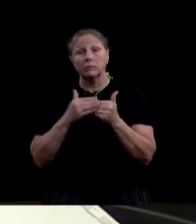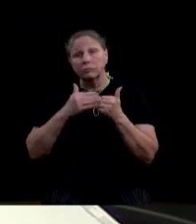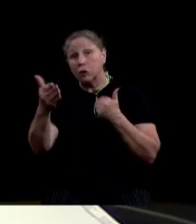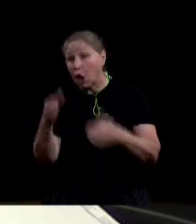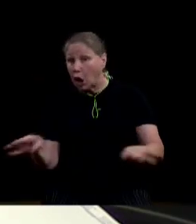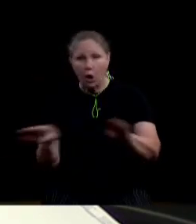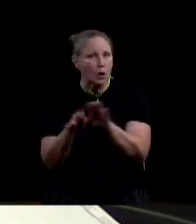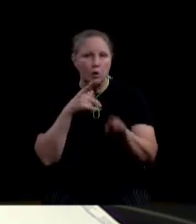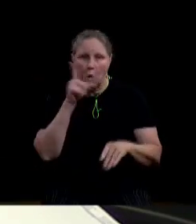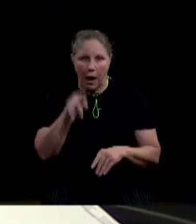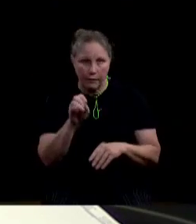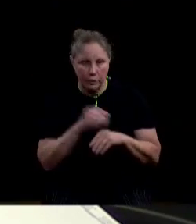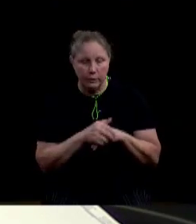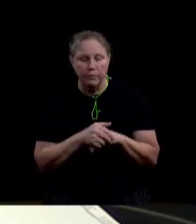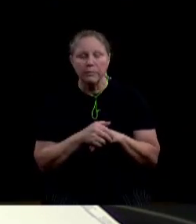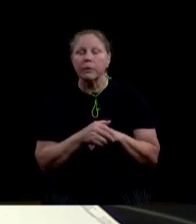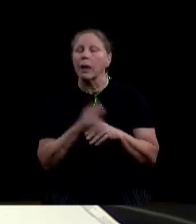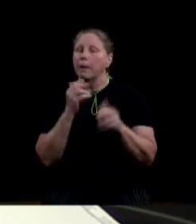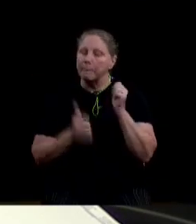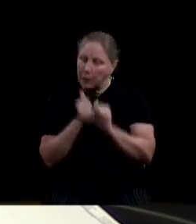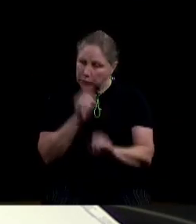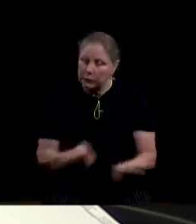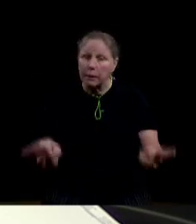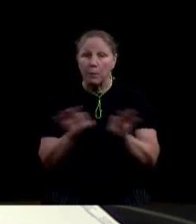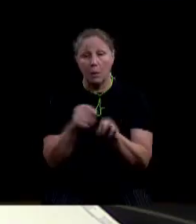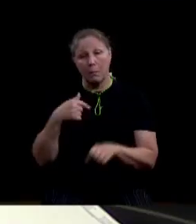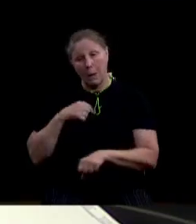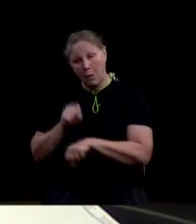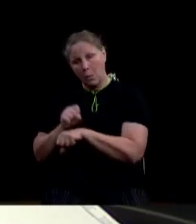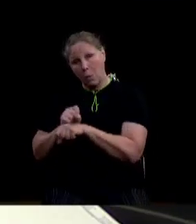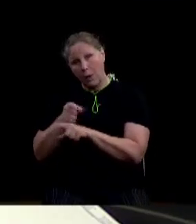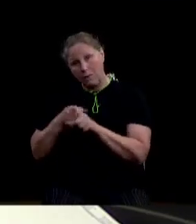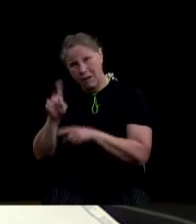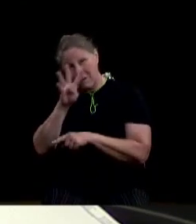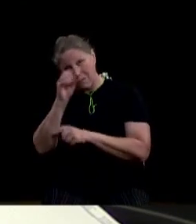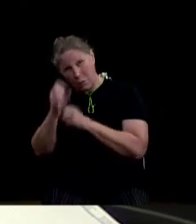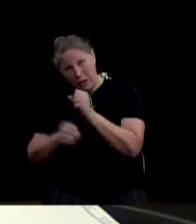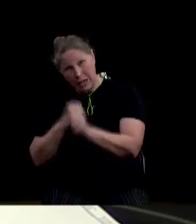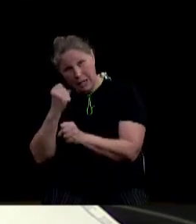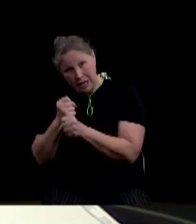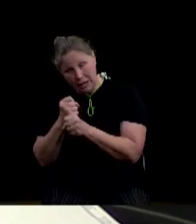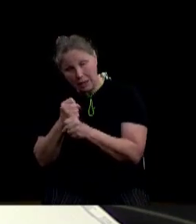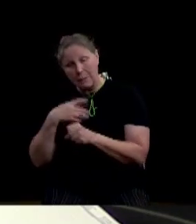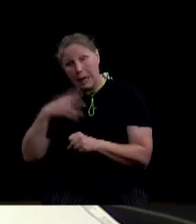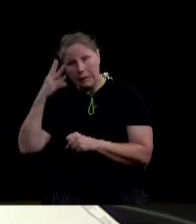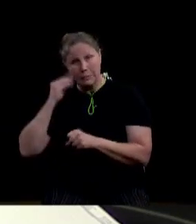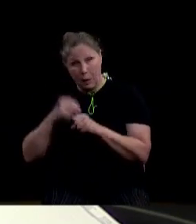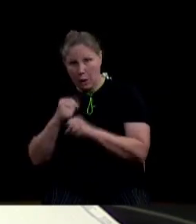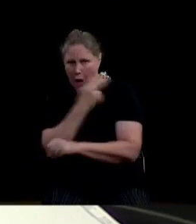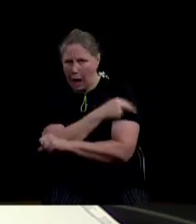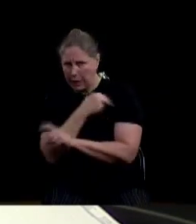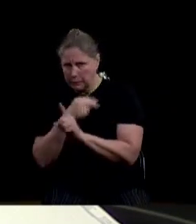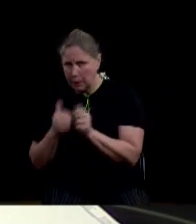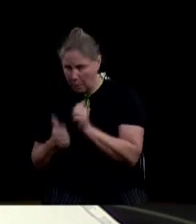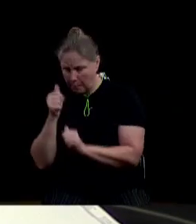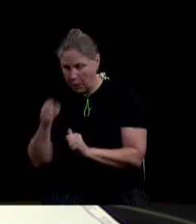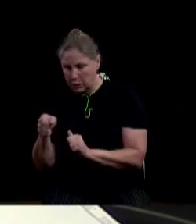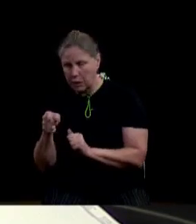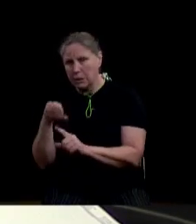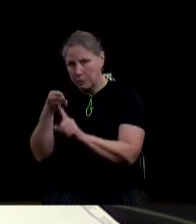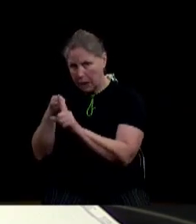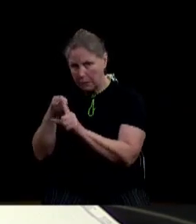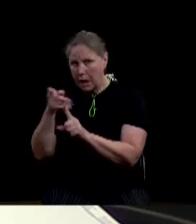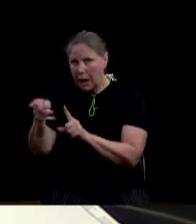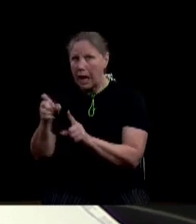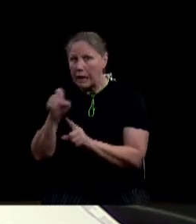40-year healthcare professional with most of my experience in the hospital setting, primarily in the critical care areas, I strongly feel